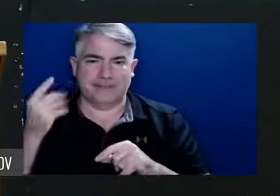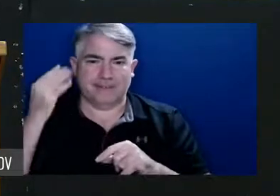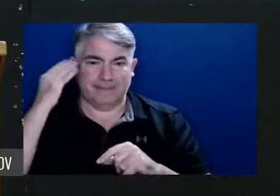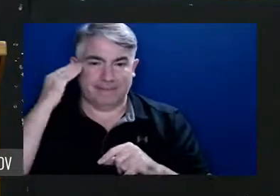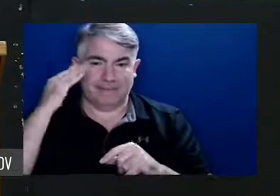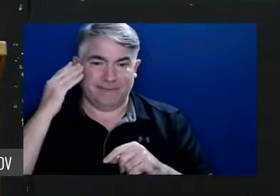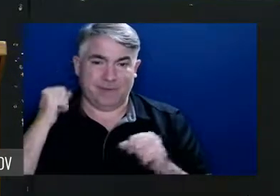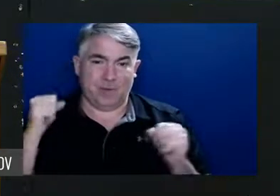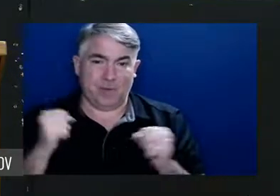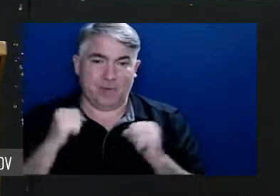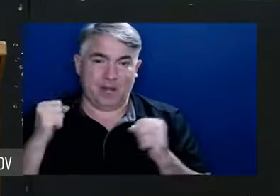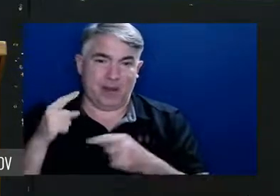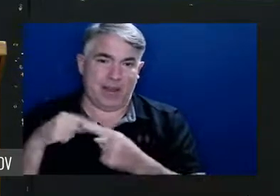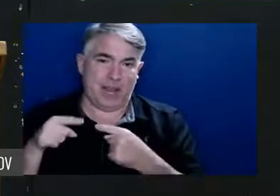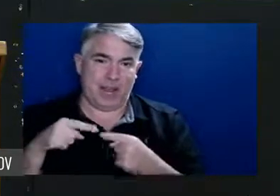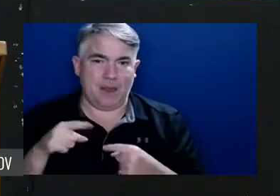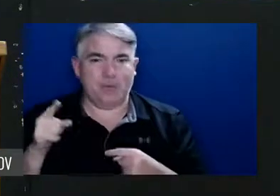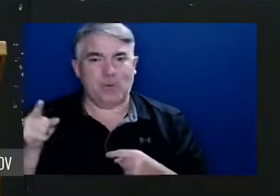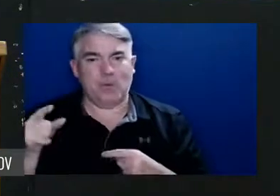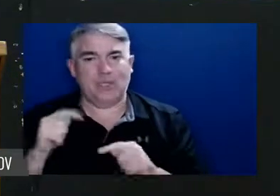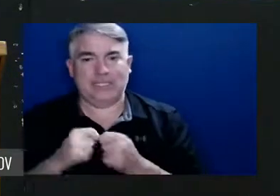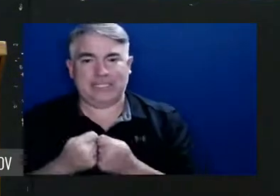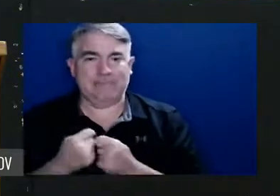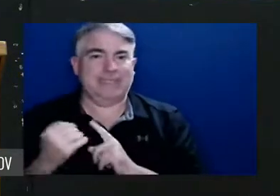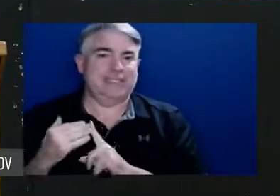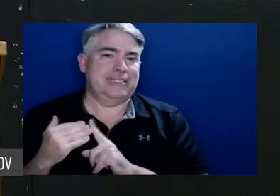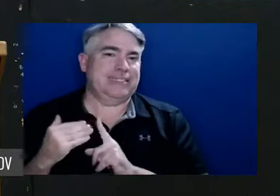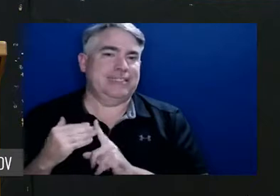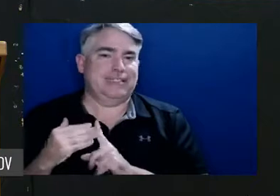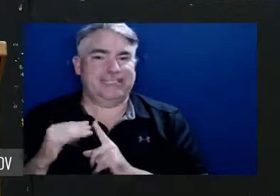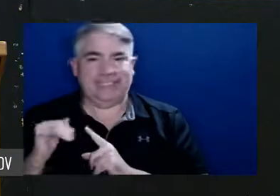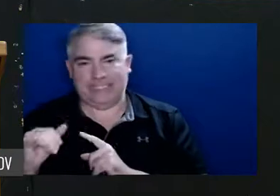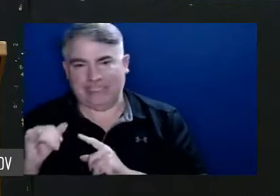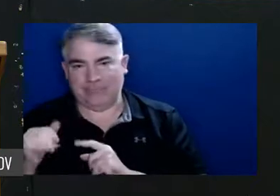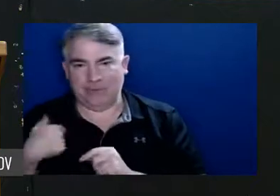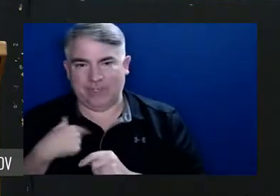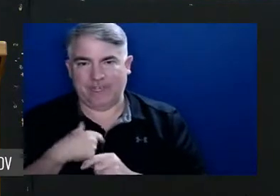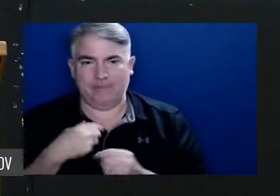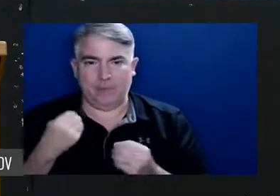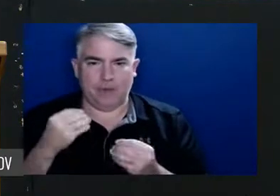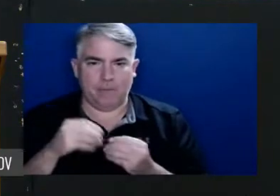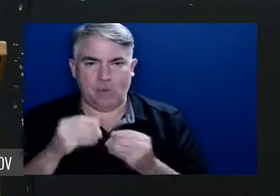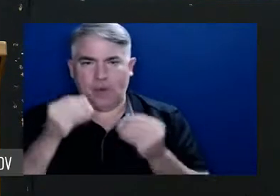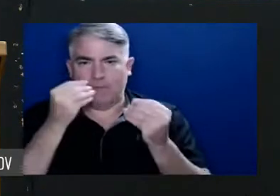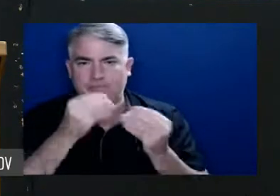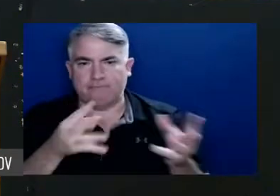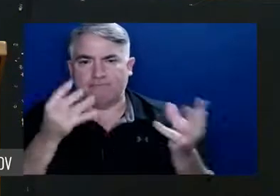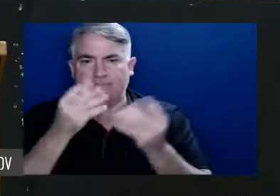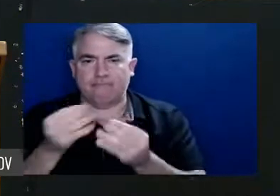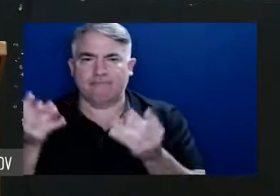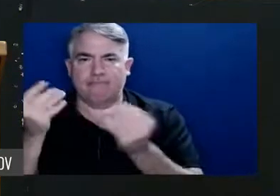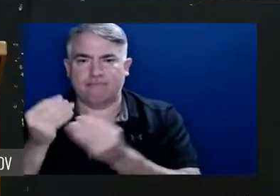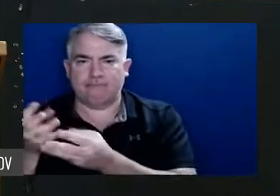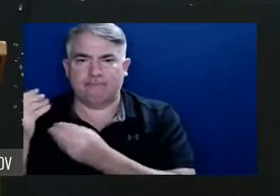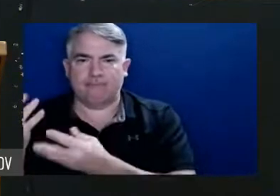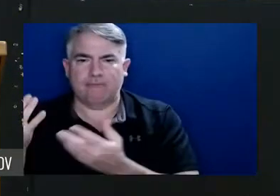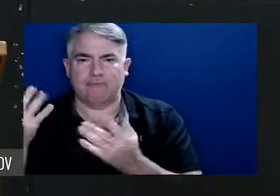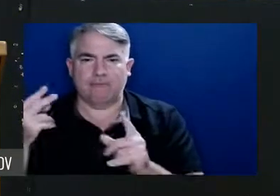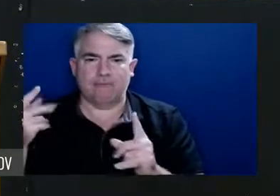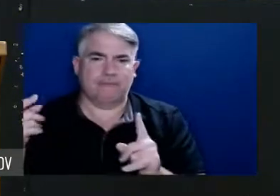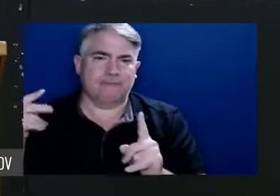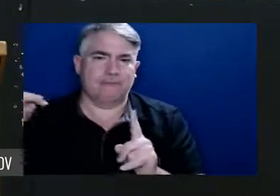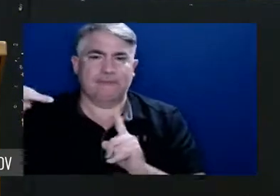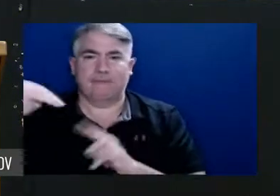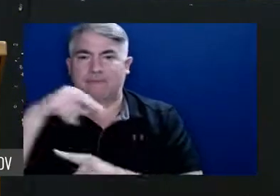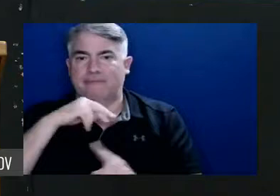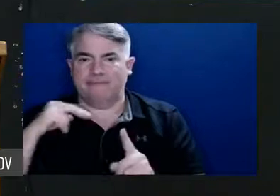give a little broader perspective. So far, we have over 24 priority areas for